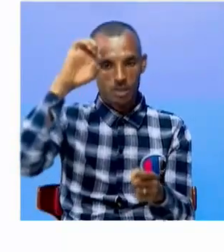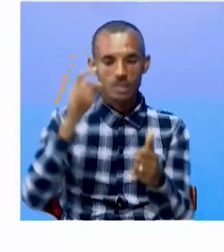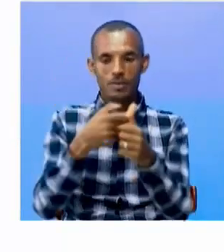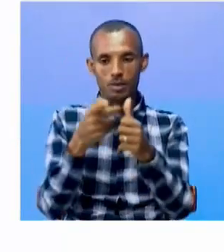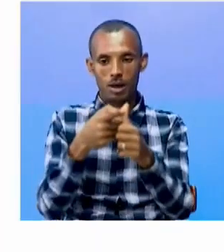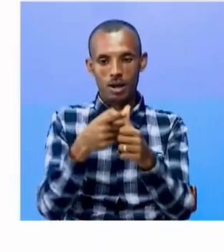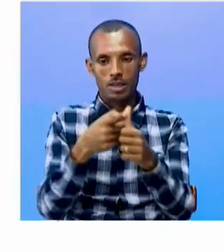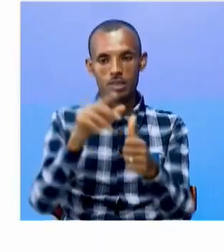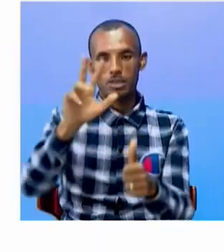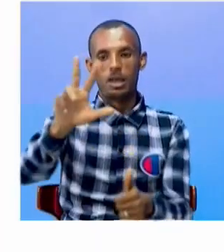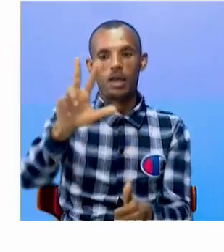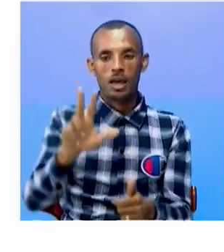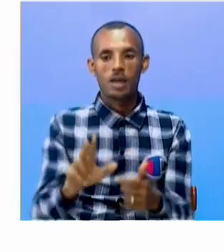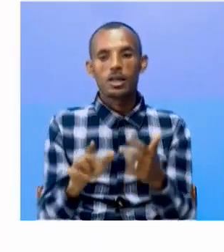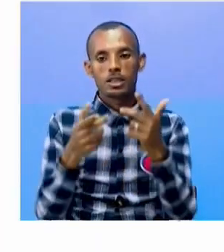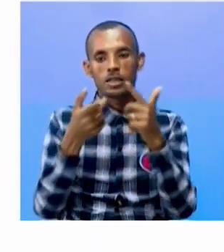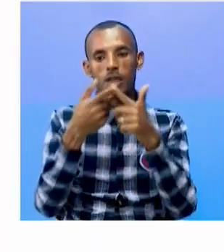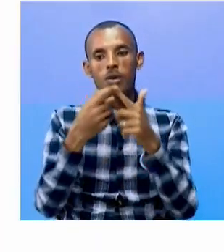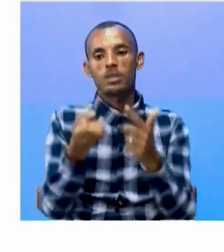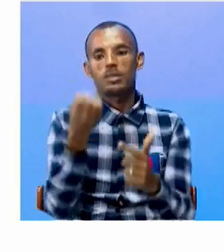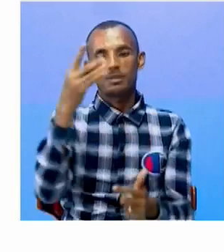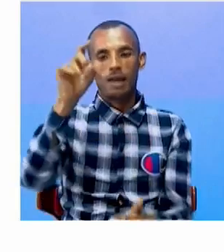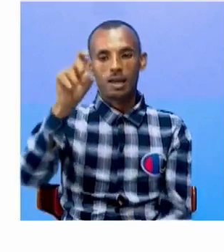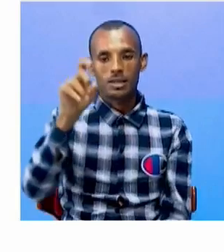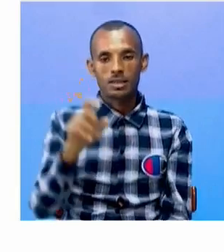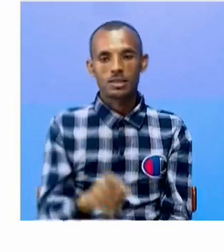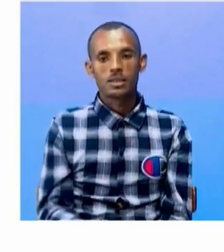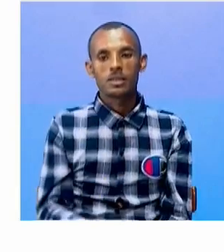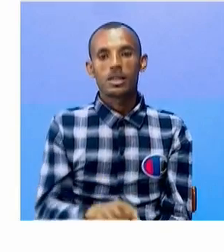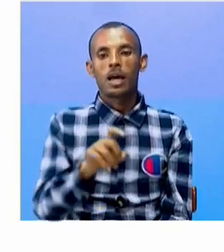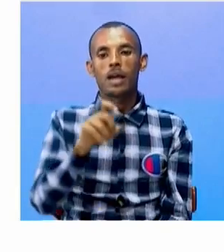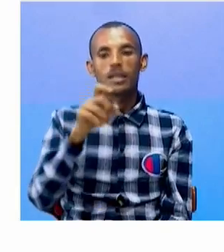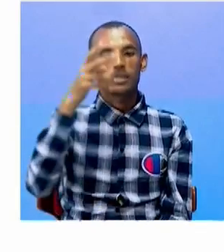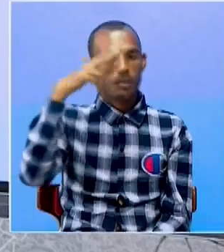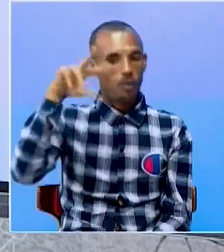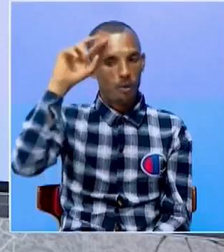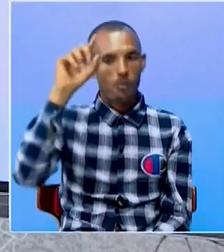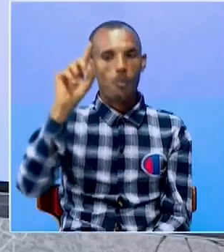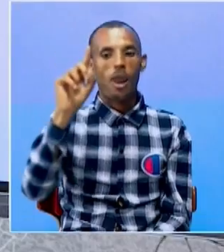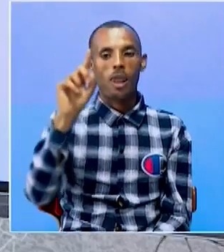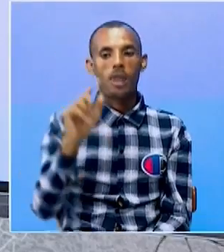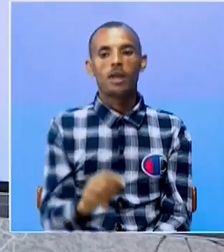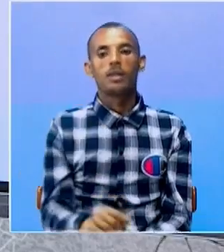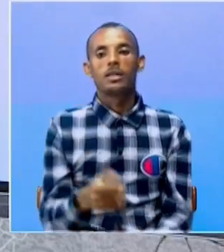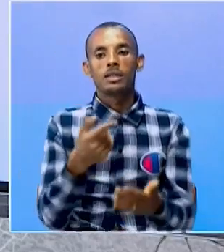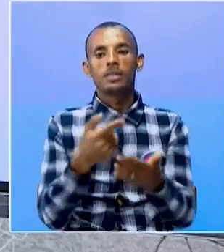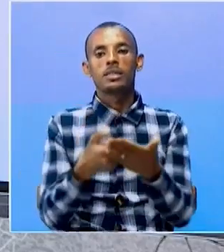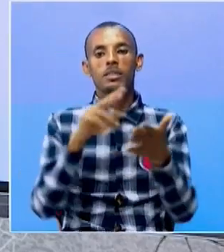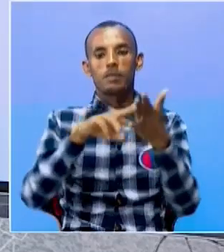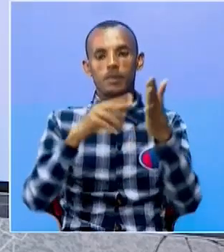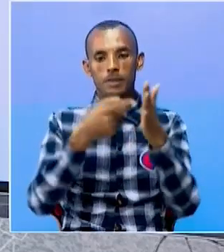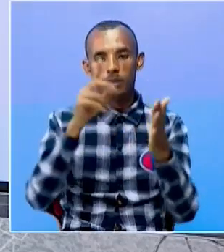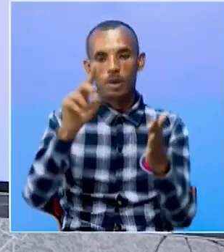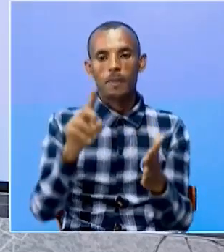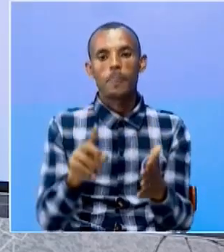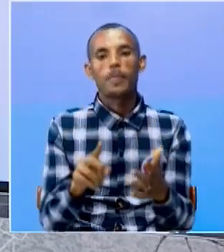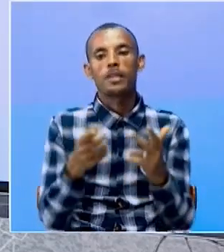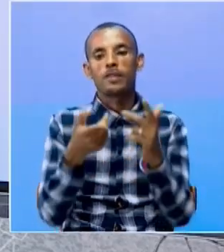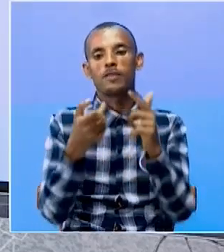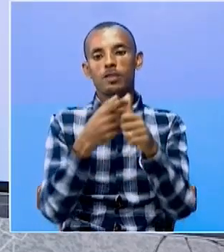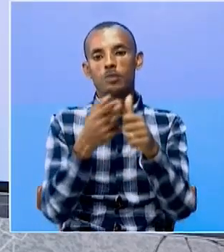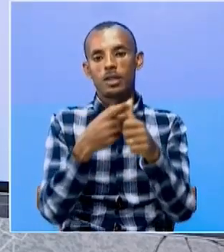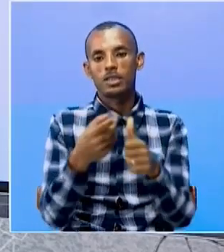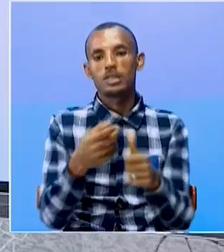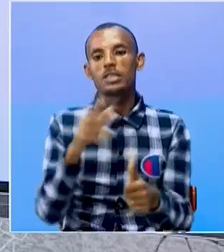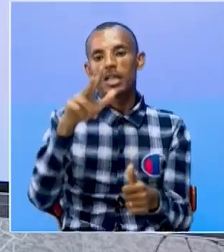3, the exponent of x, you can write x the power of 1, the exponent of this one is 1, the exponent of this one is 3, they do